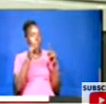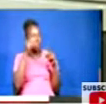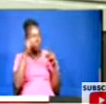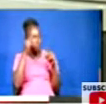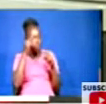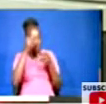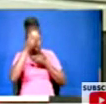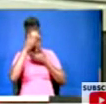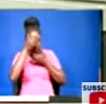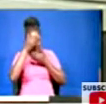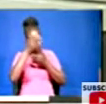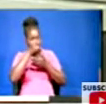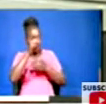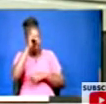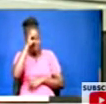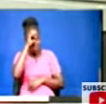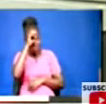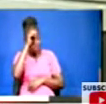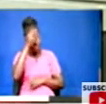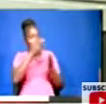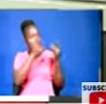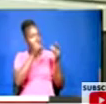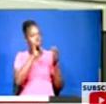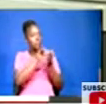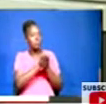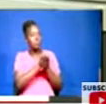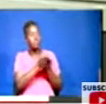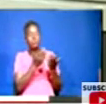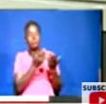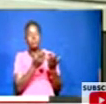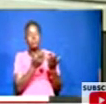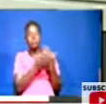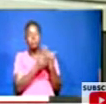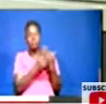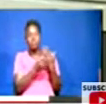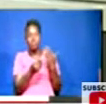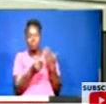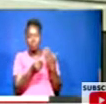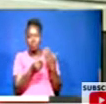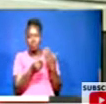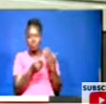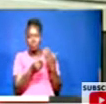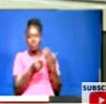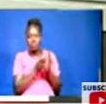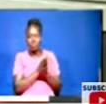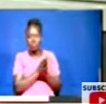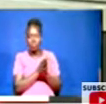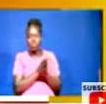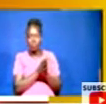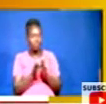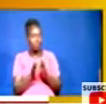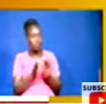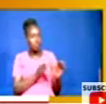that as a government, the government Libya will be borrowing a leaf, Libya and so much. And so let's move on to the